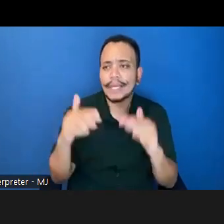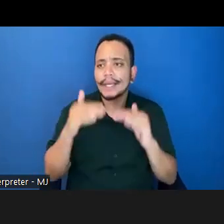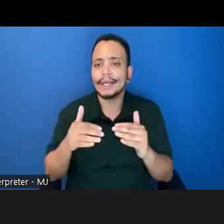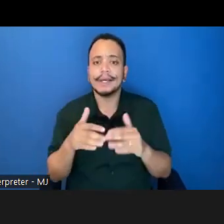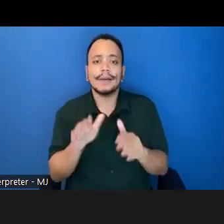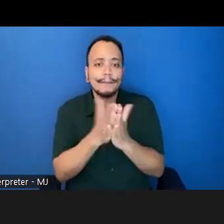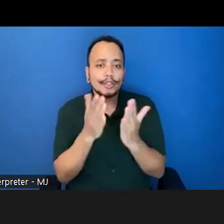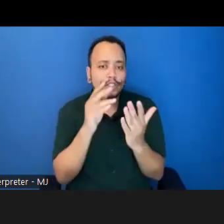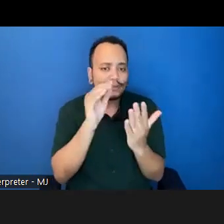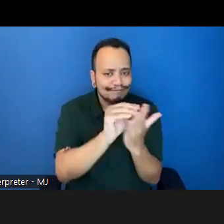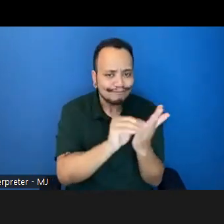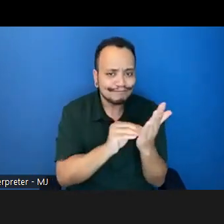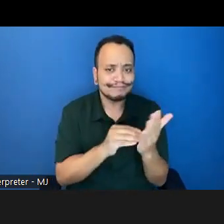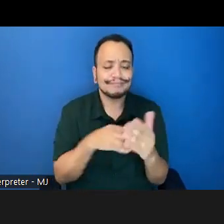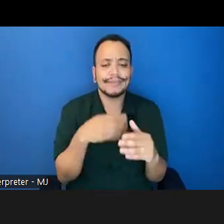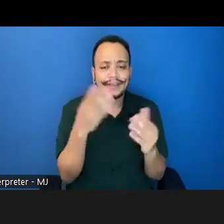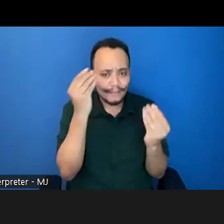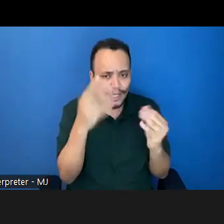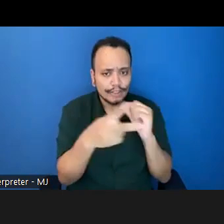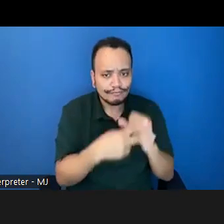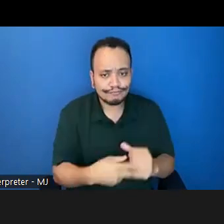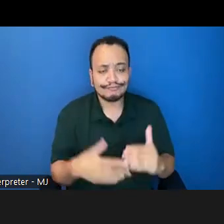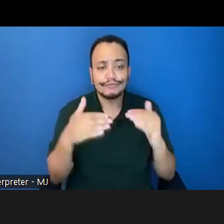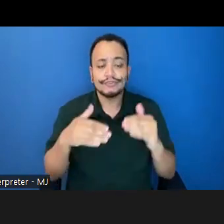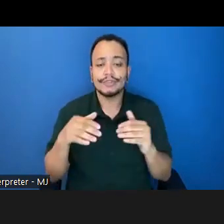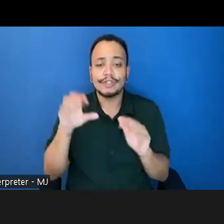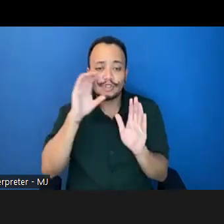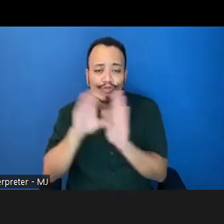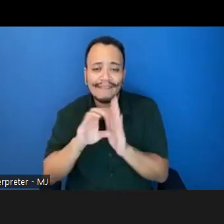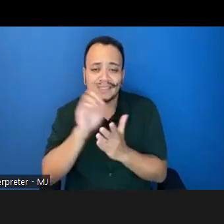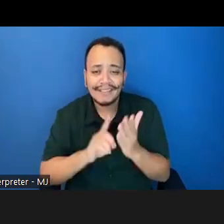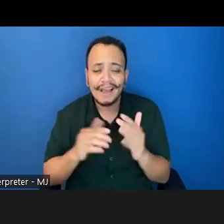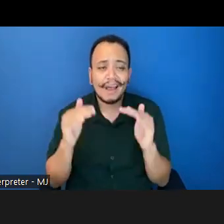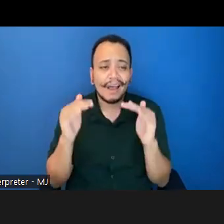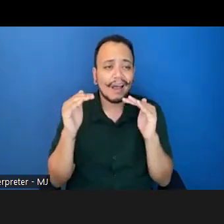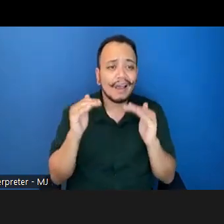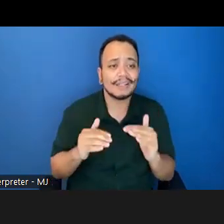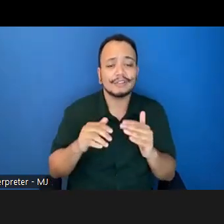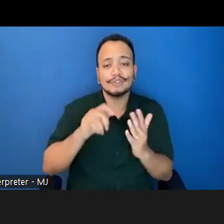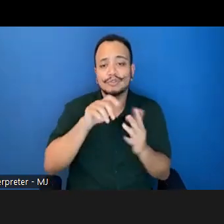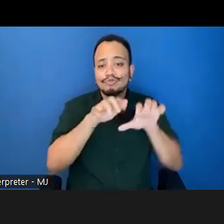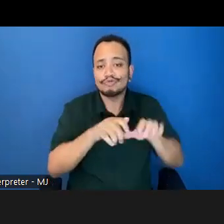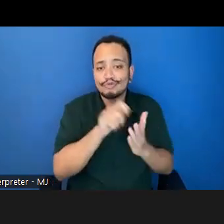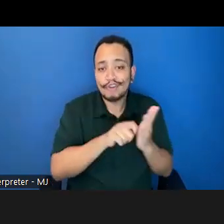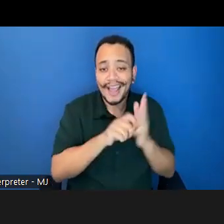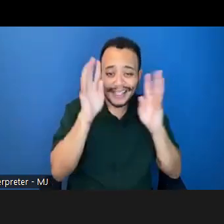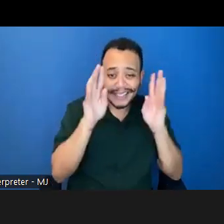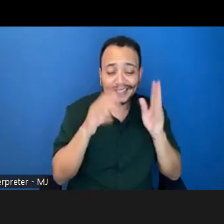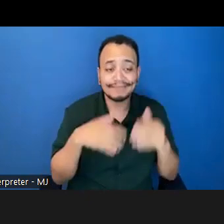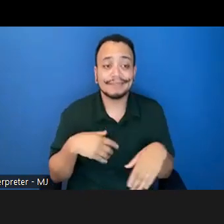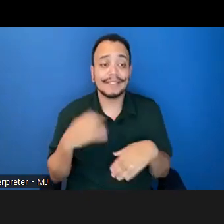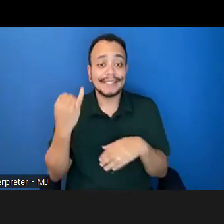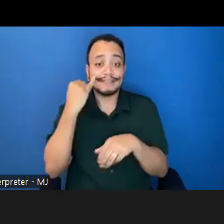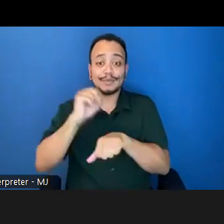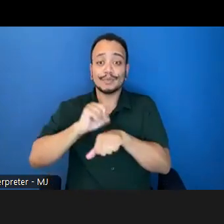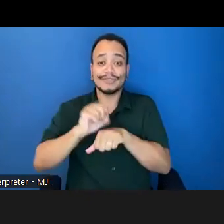design, writing, using point of sale equipment, also, for example. And